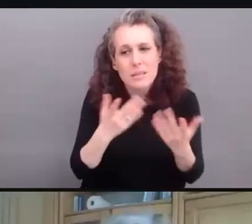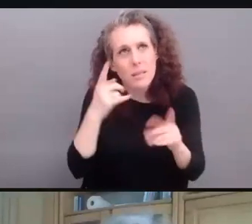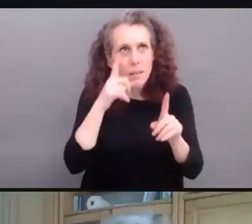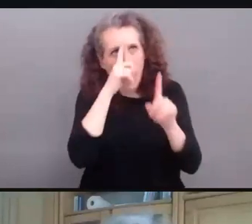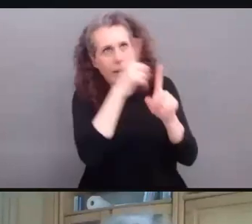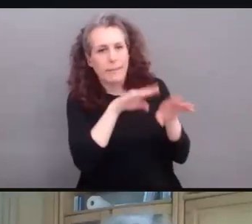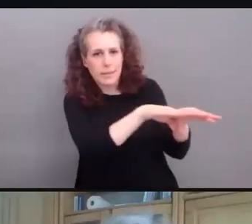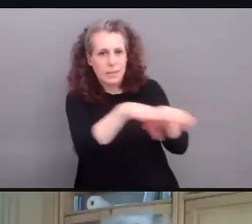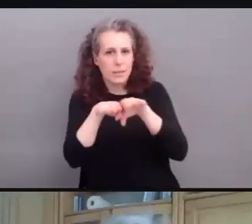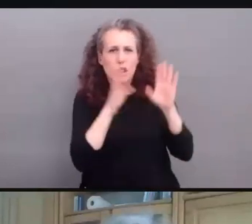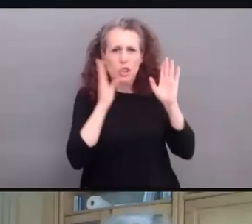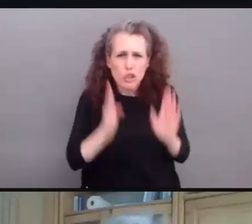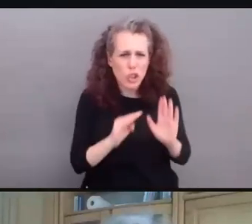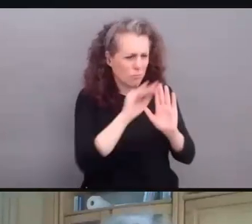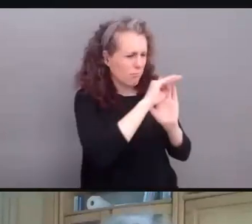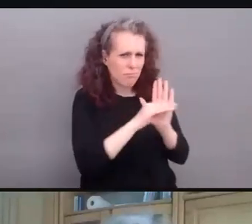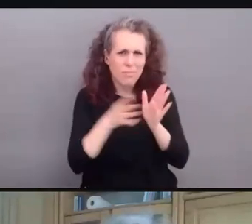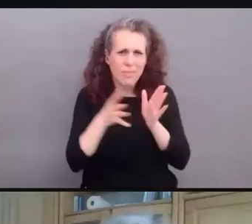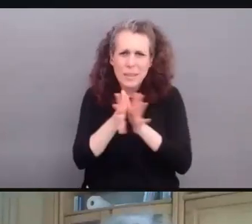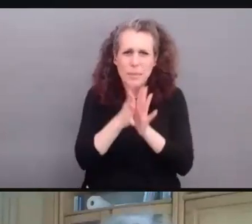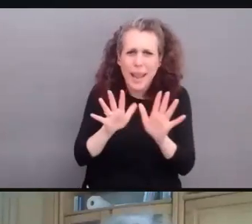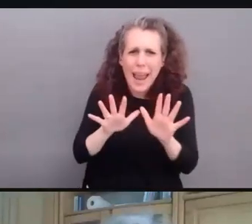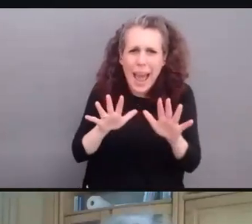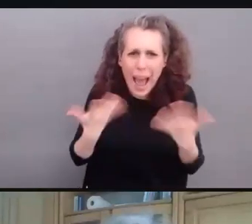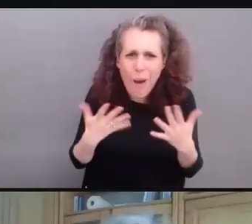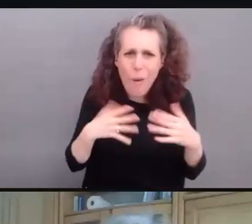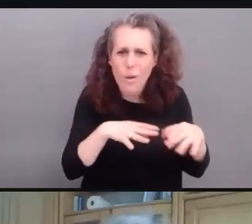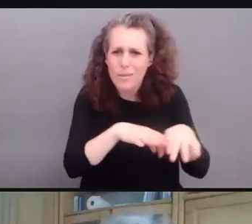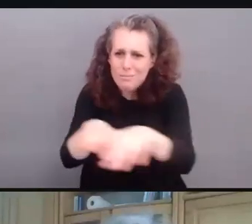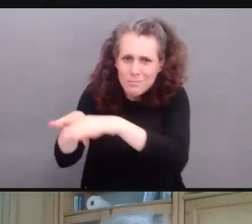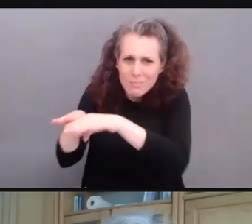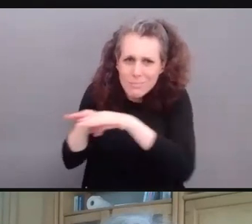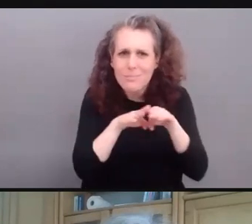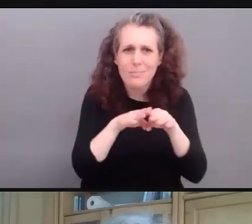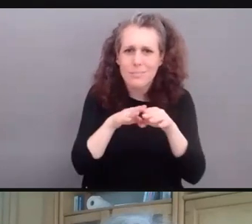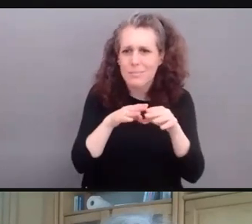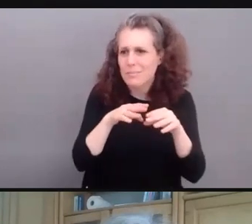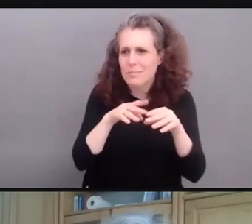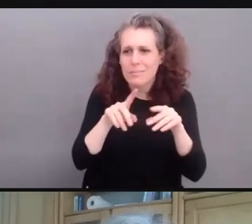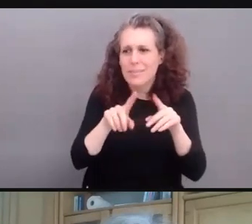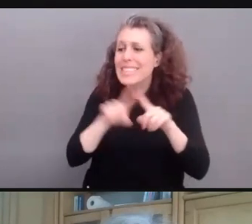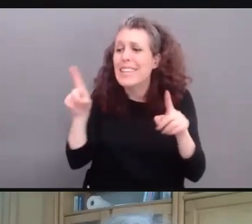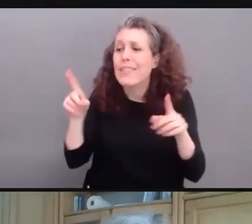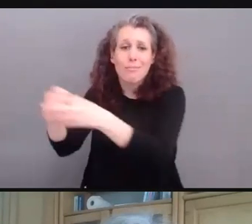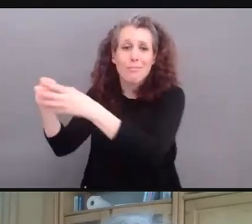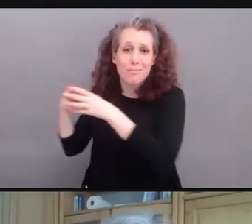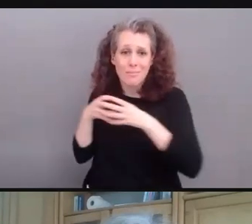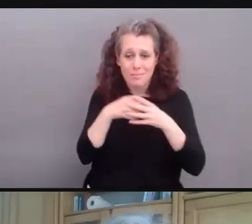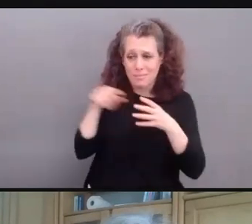a guidance available where the other standardization bodies and standards can focus